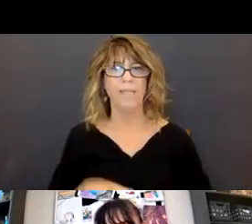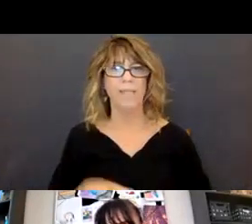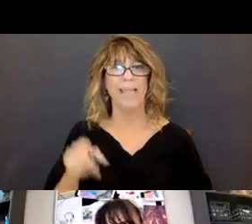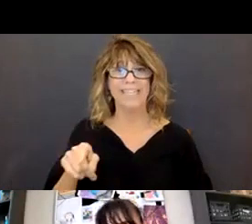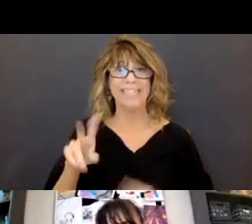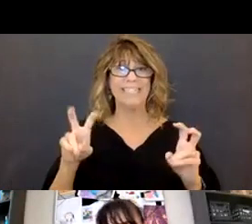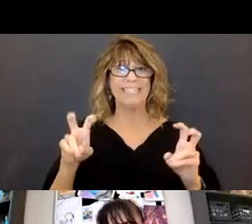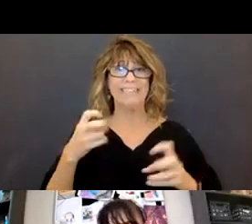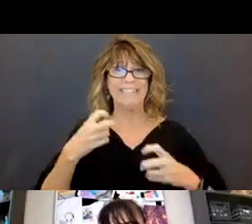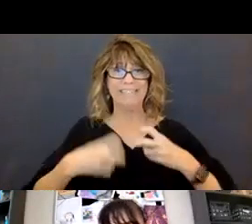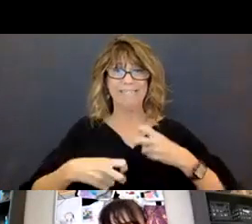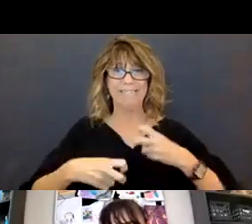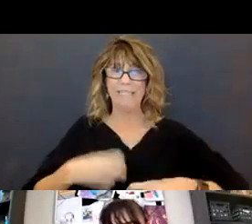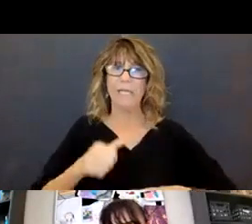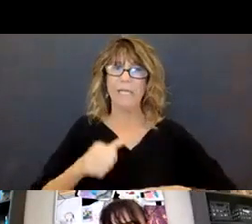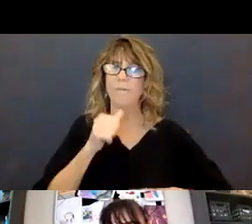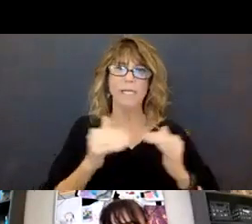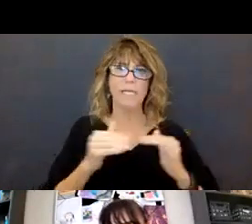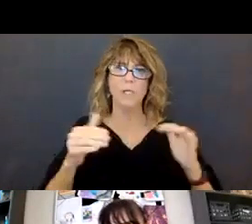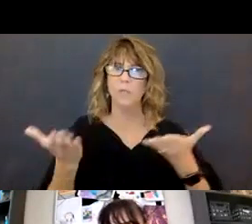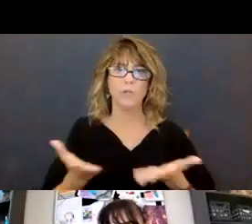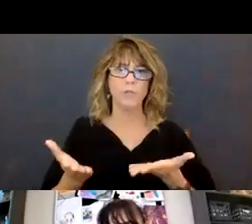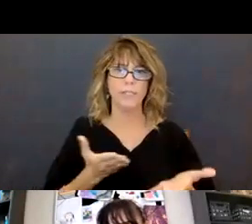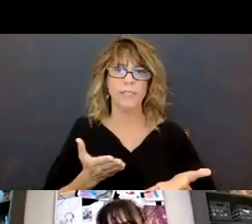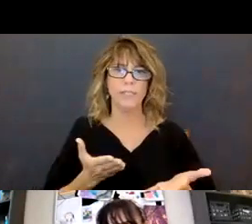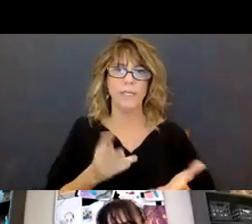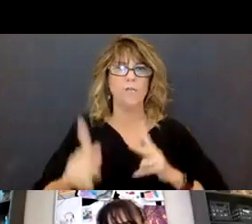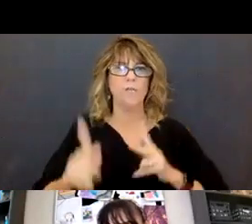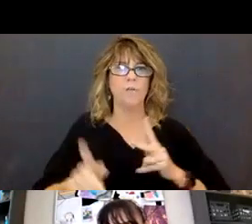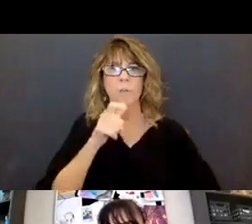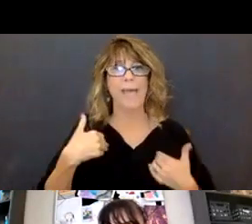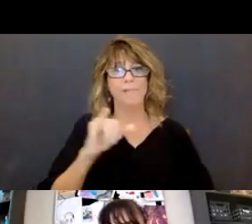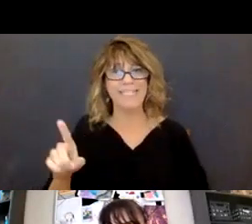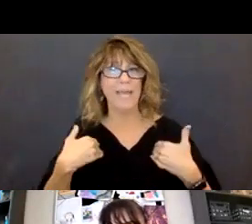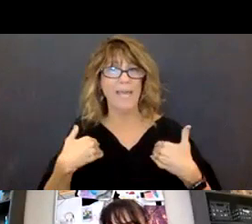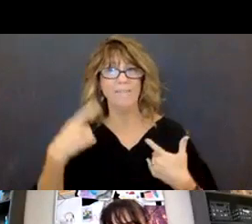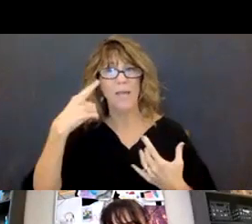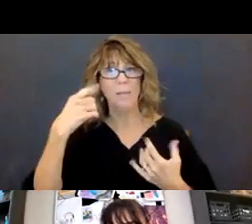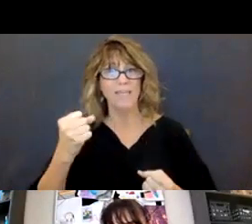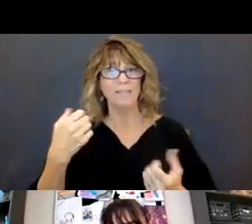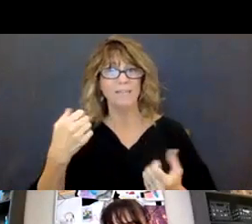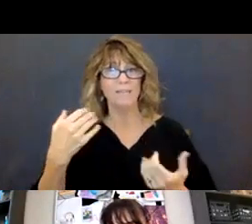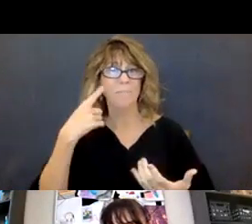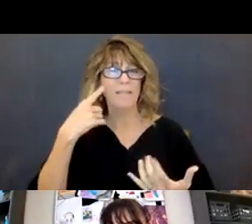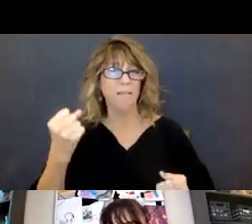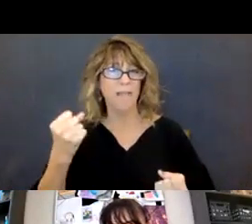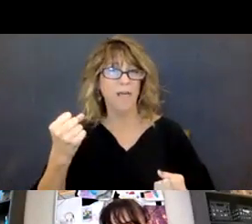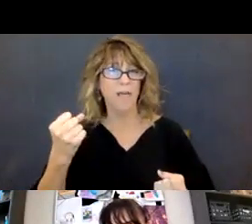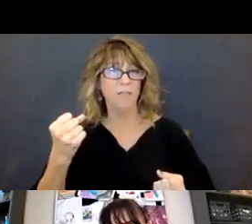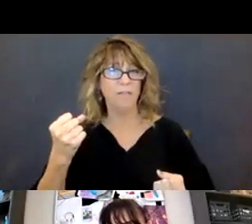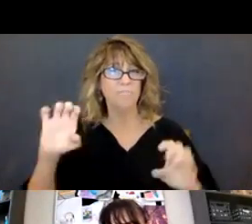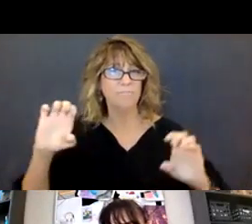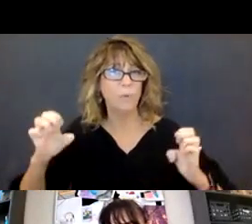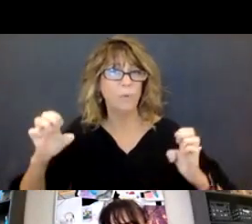unequal services for persons with IDD who may have a mental health crisis when compared to